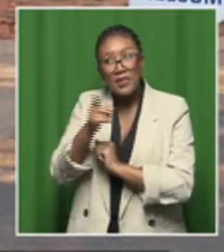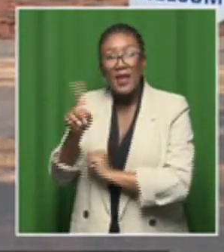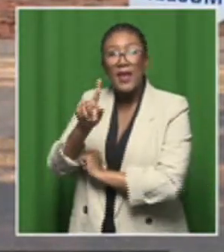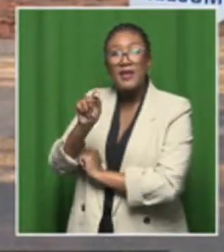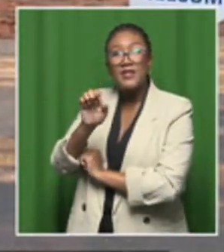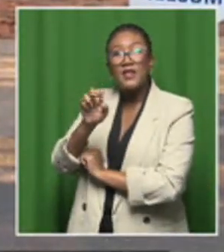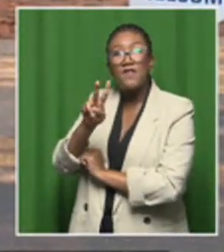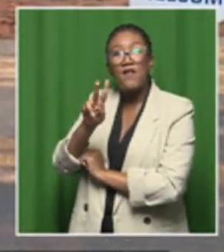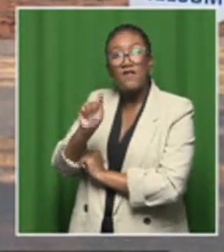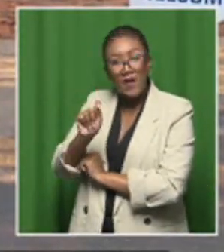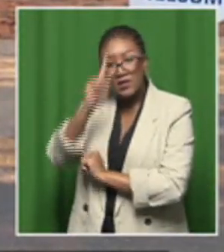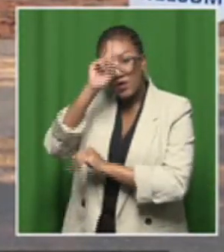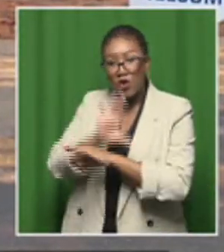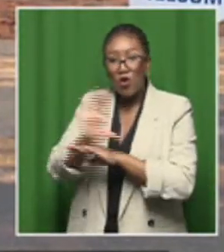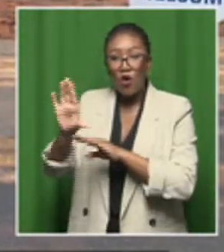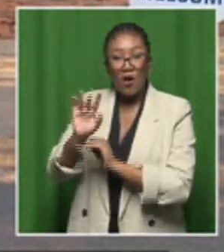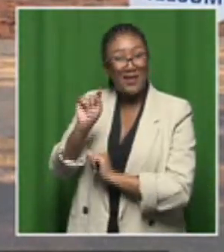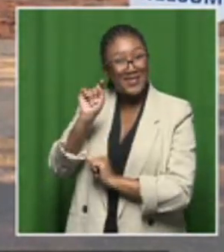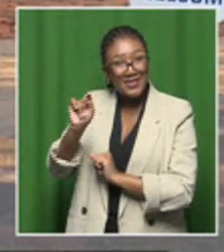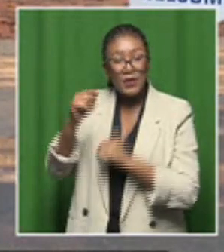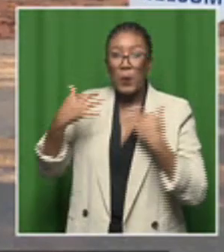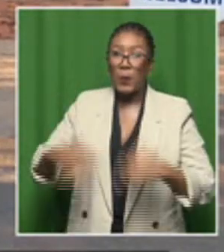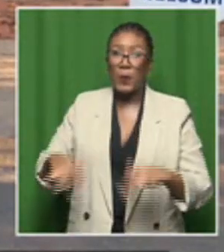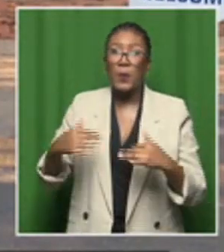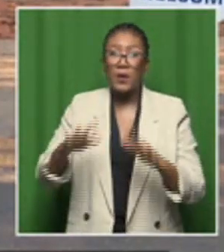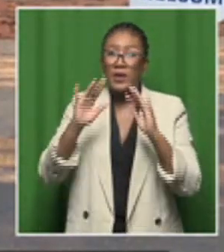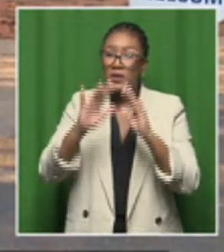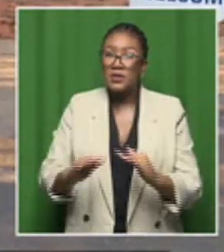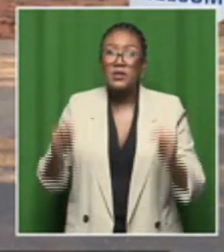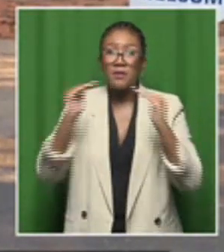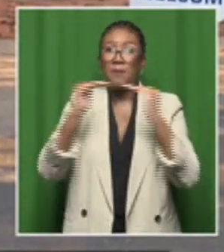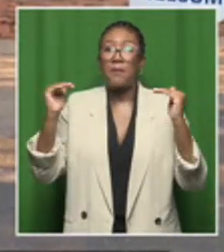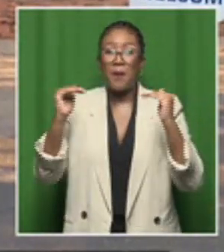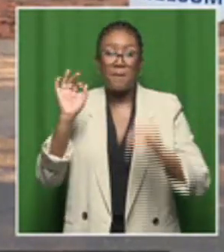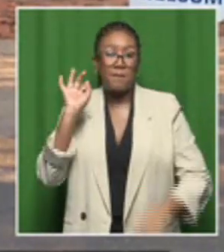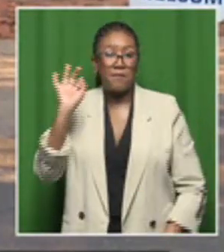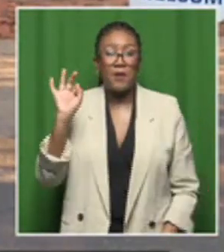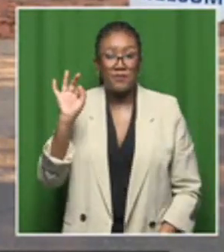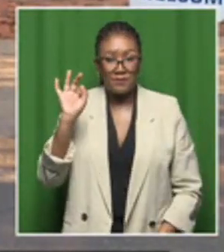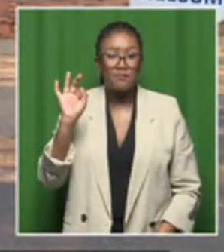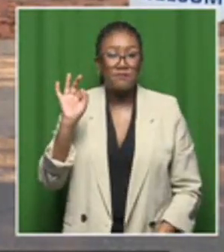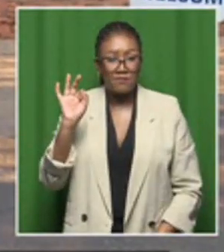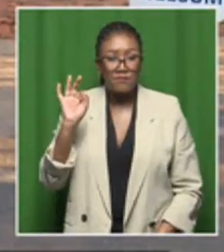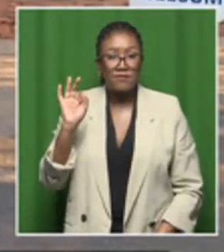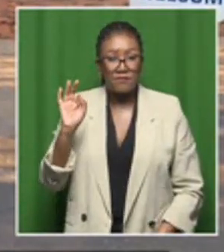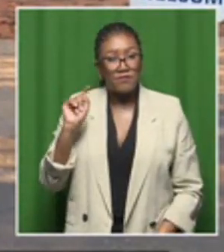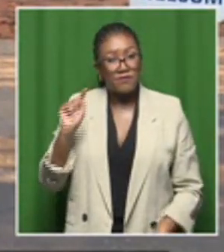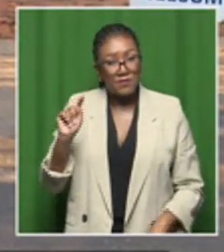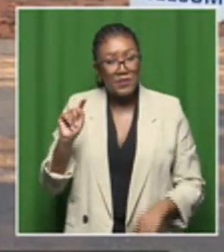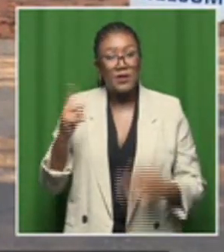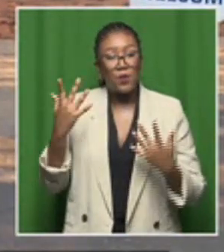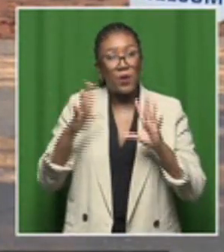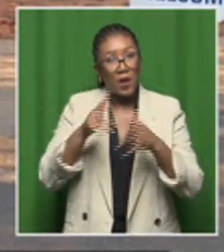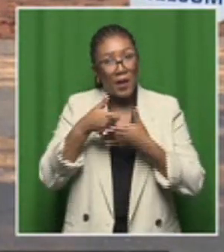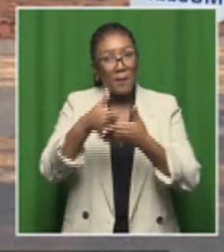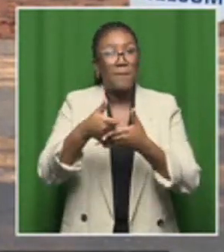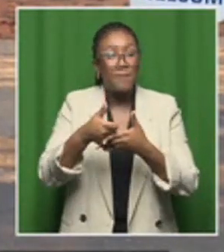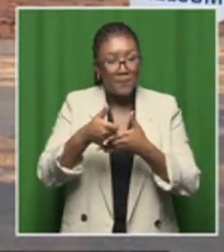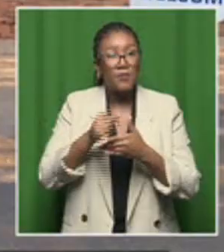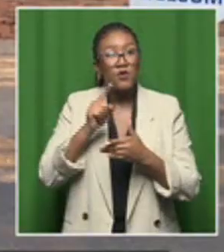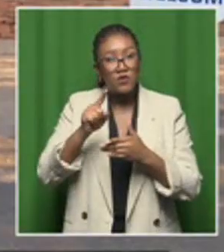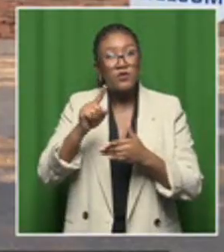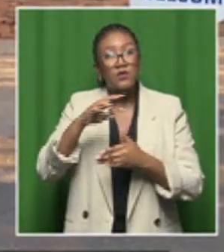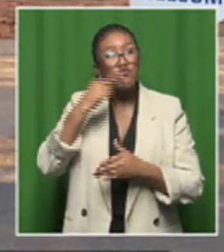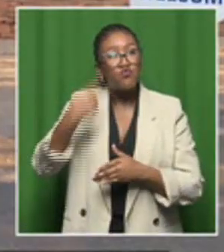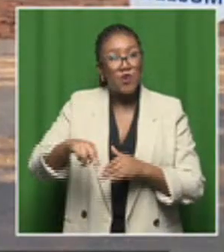the one that we are broadcasting from this morning, is anything but inferior. But in fact, this is something that qualifies you for the real world,